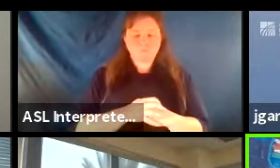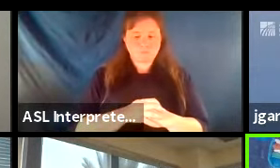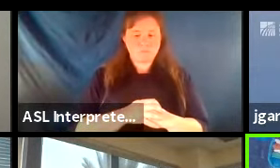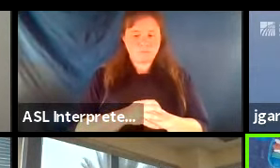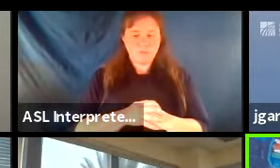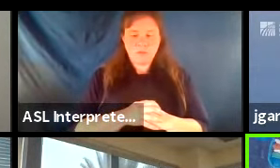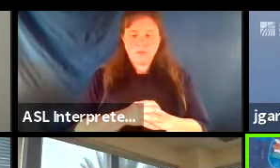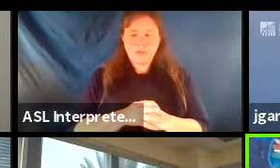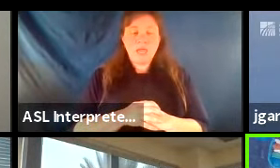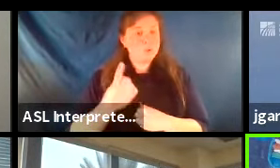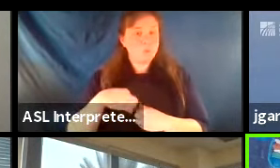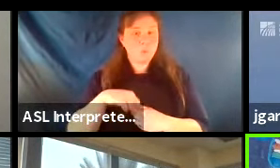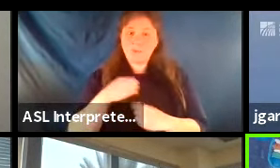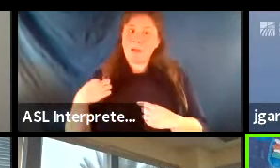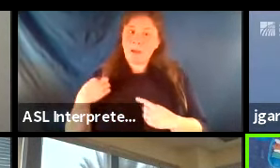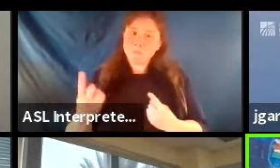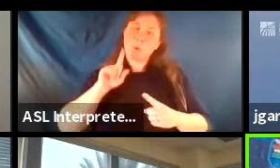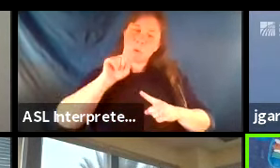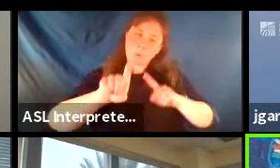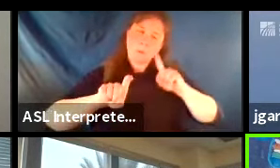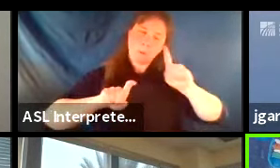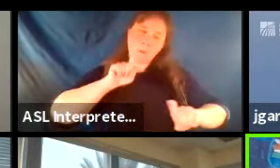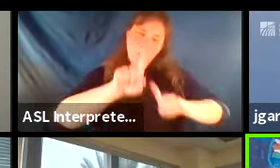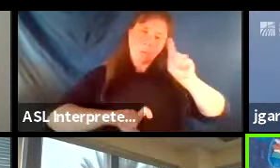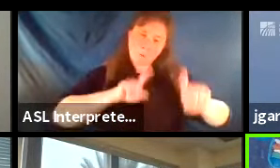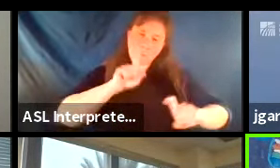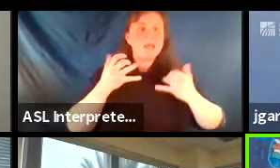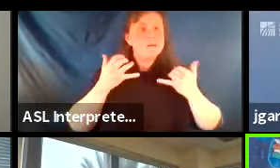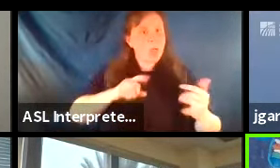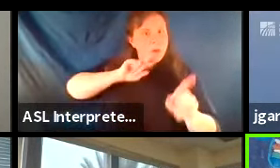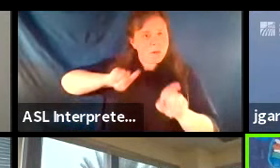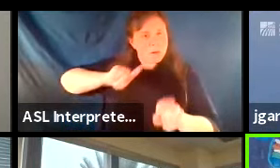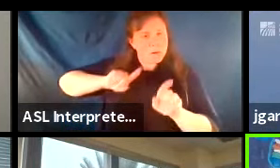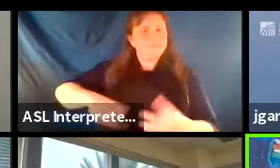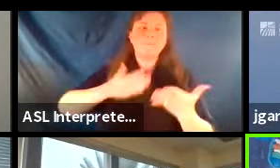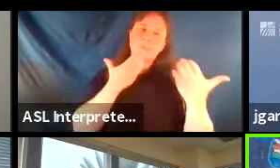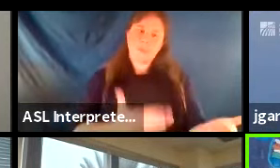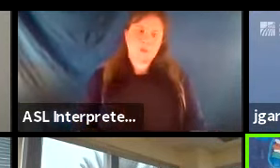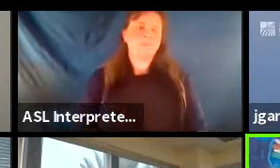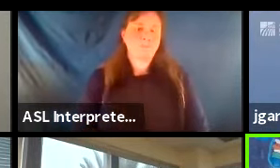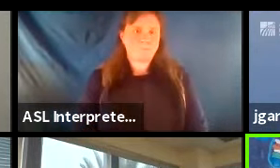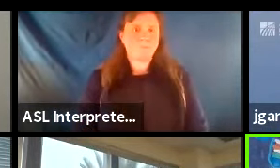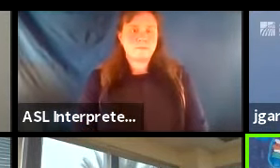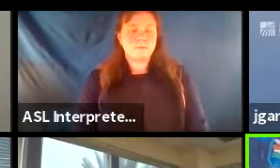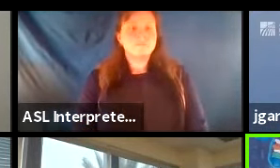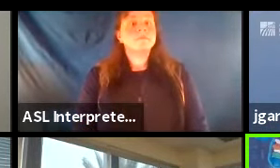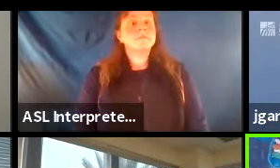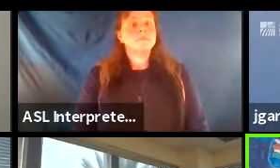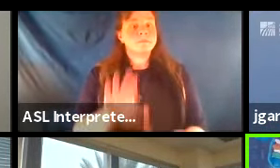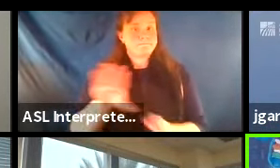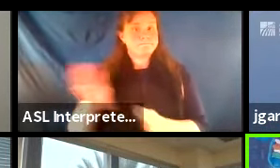we've been raising on these calls and these meetings. So thank you for that. The proposal that was